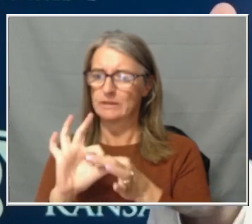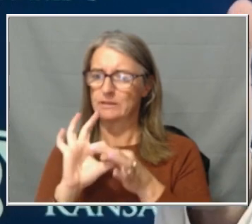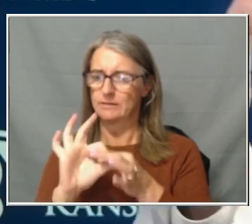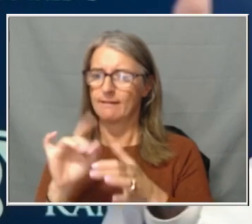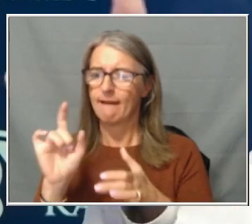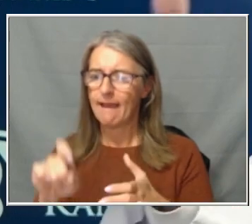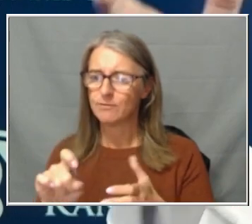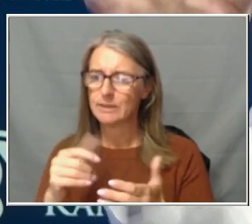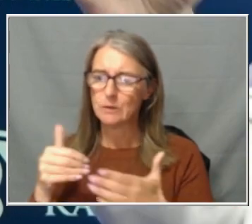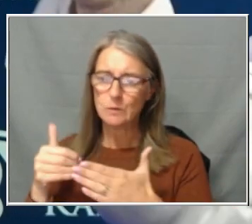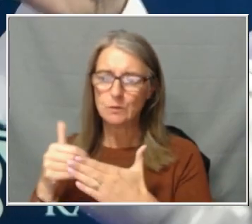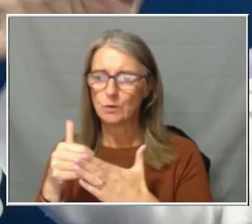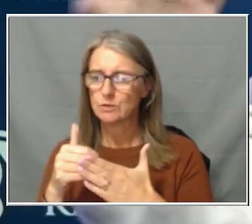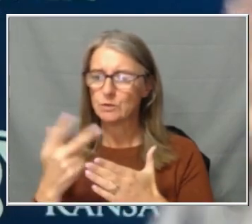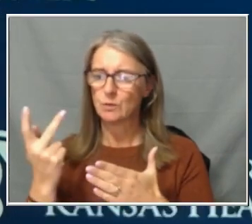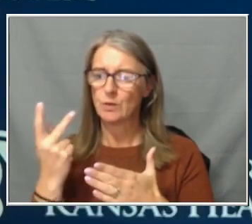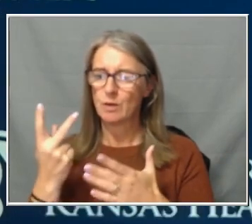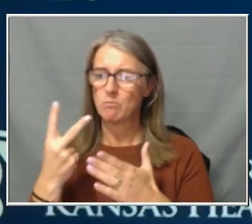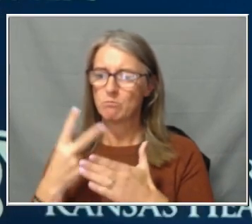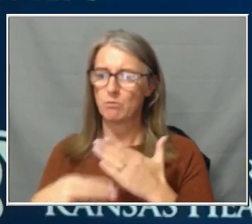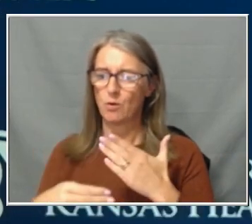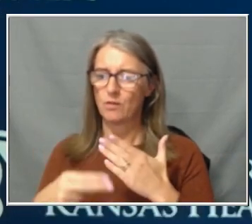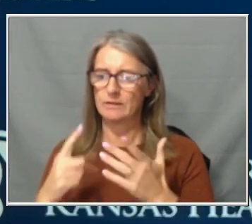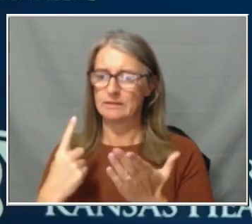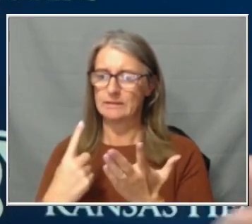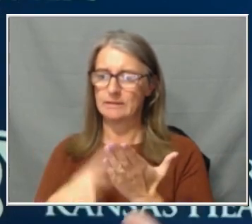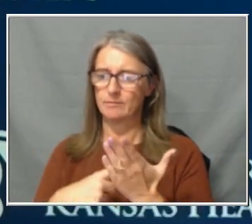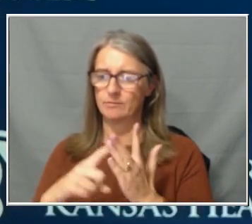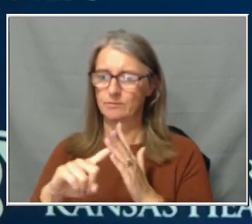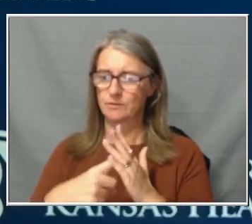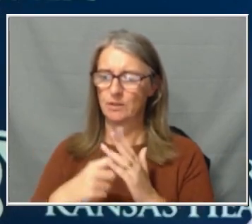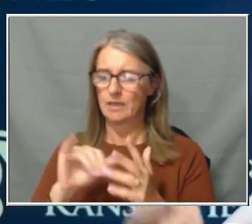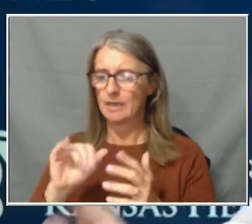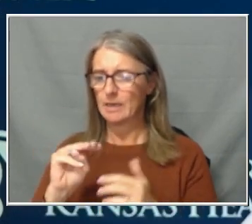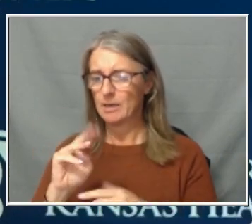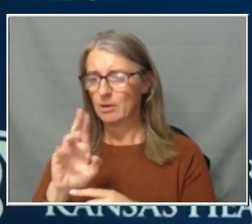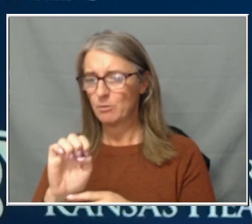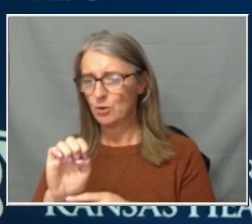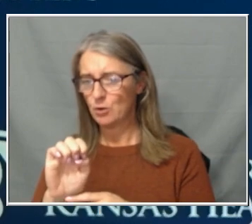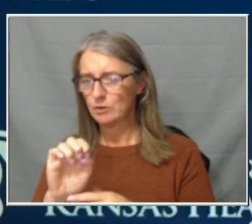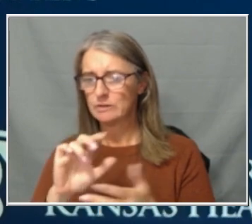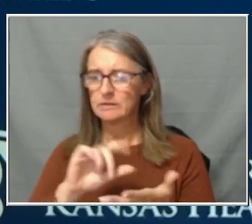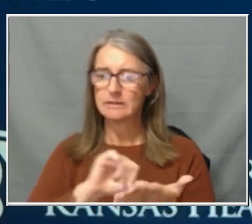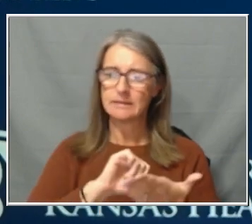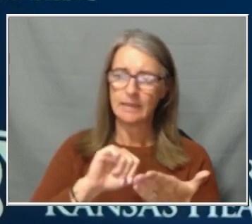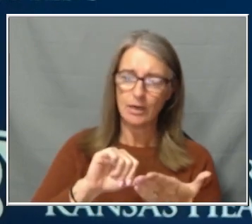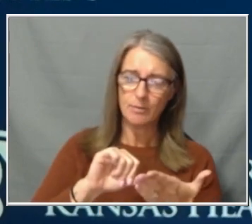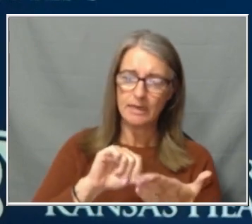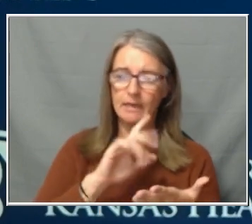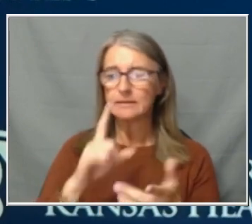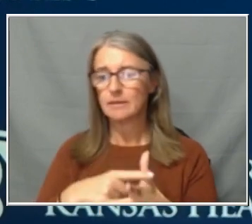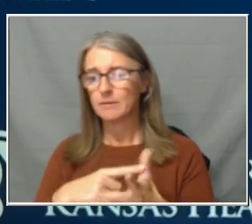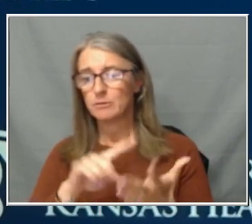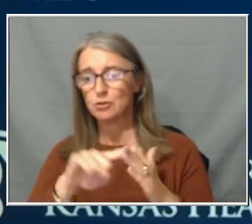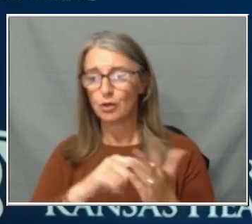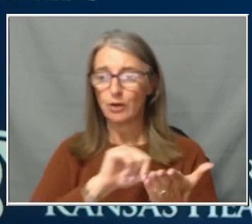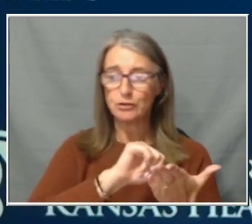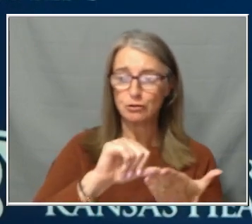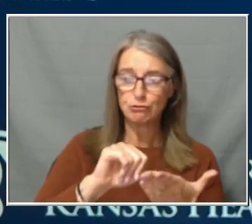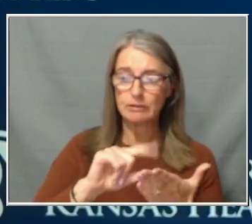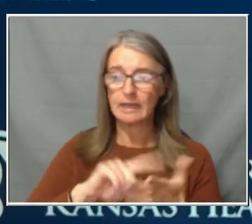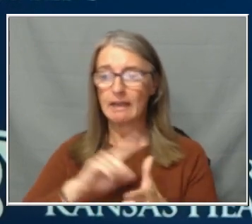that close. We're both, sometimes you start a patient with immunotherapy and go to surgery, sometimes you start with surgery and go to immunotherapy, and